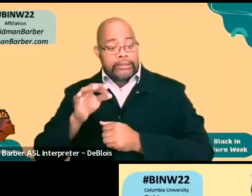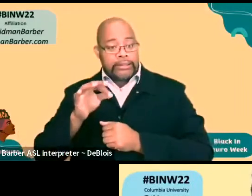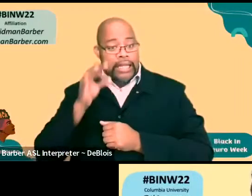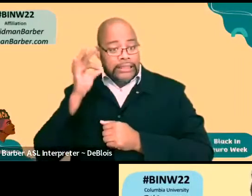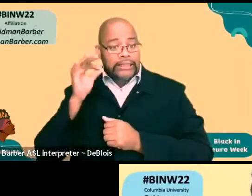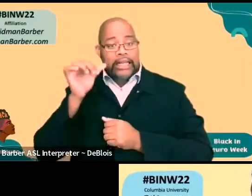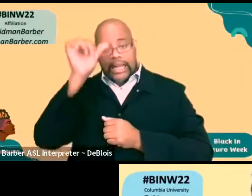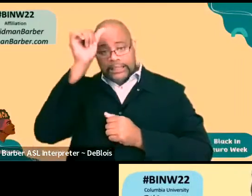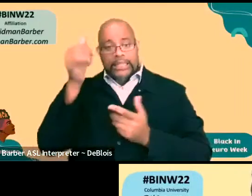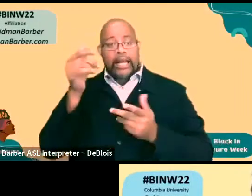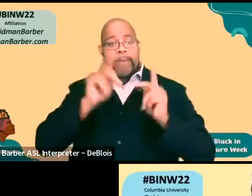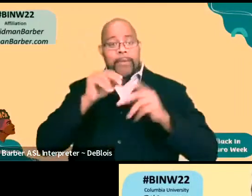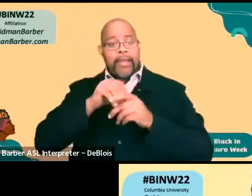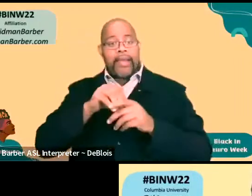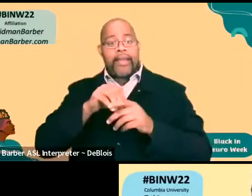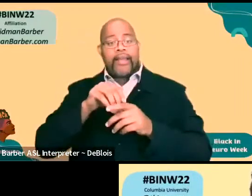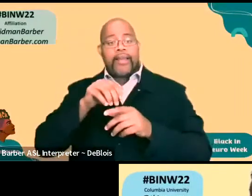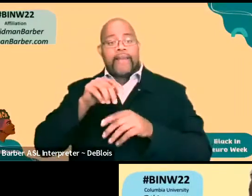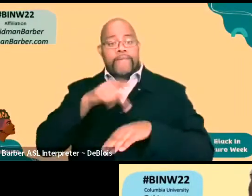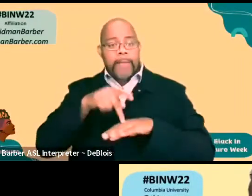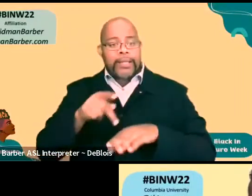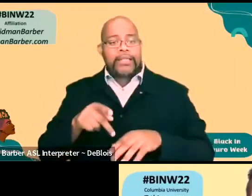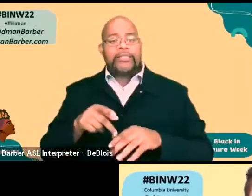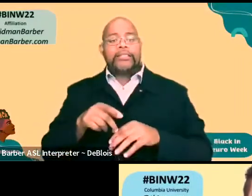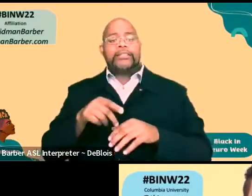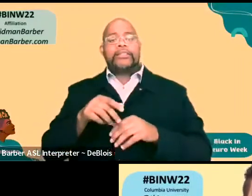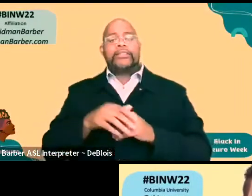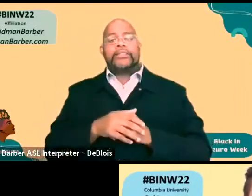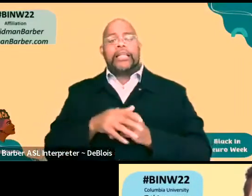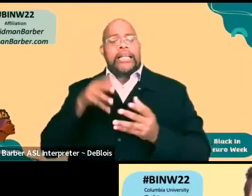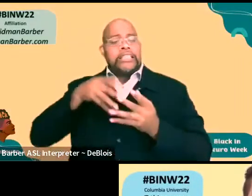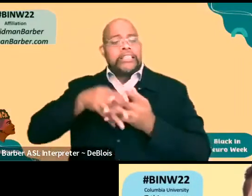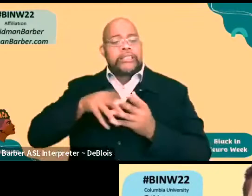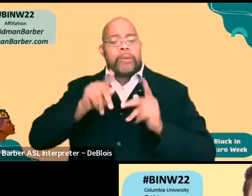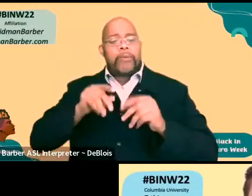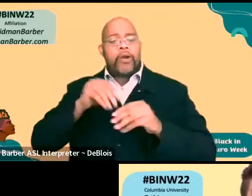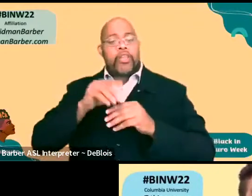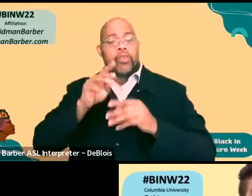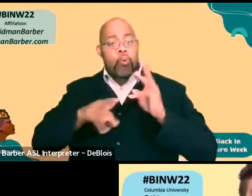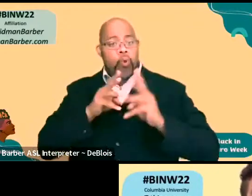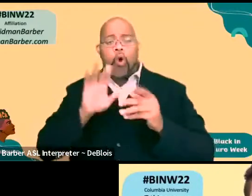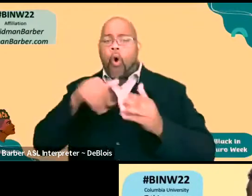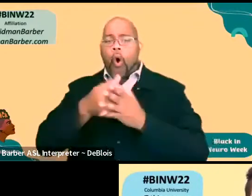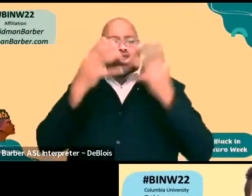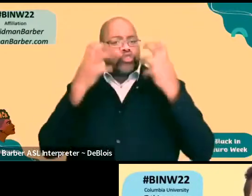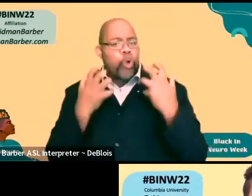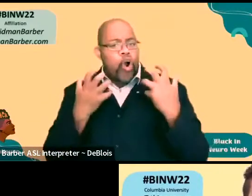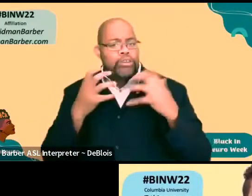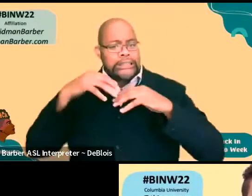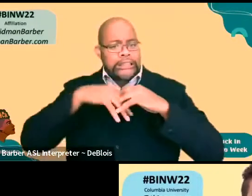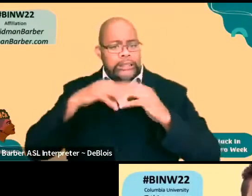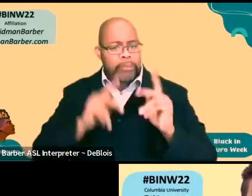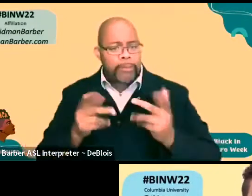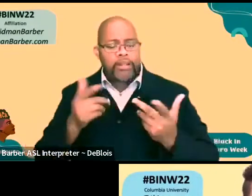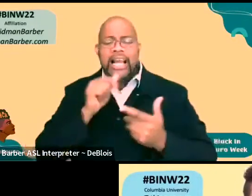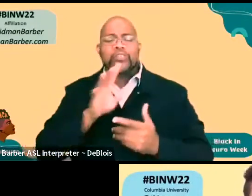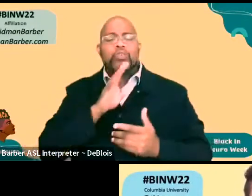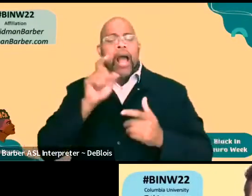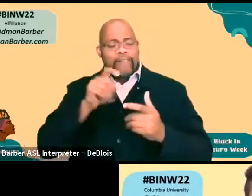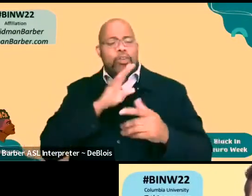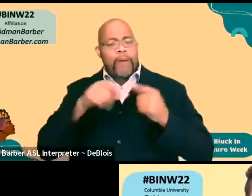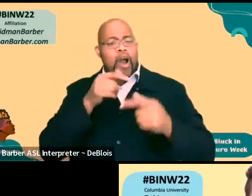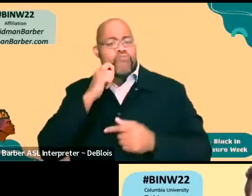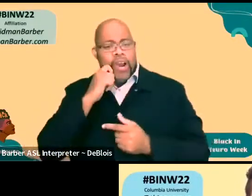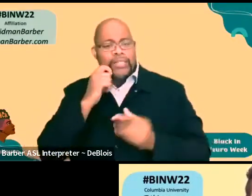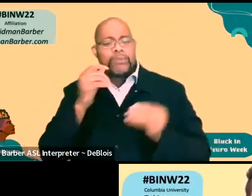Asians, folks in the Philippines, people, you know, indigenous folks all over the world are dark skinned. And it's really important to not just talk about race. It has